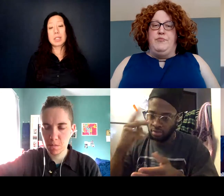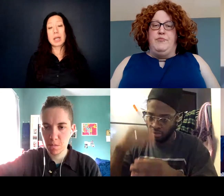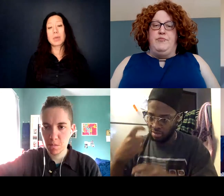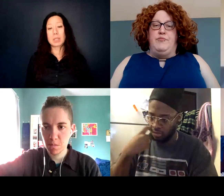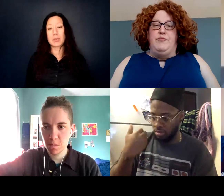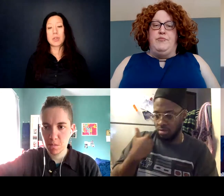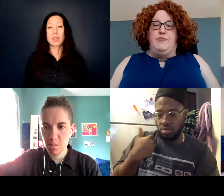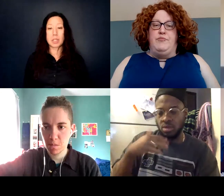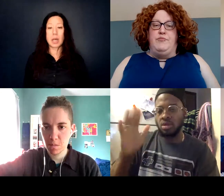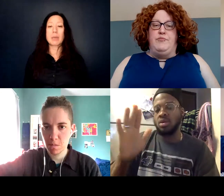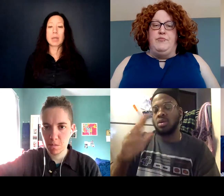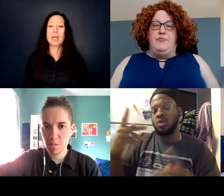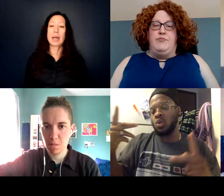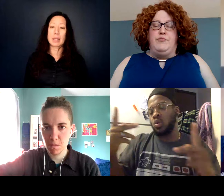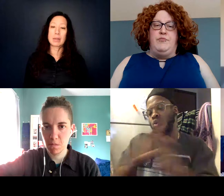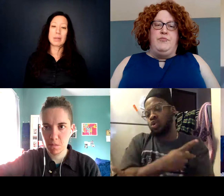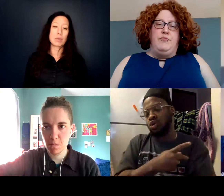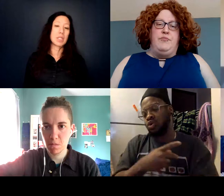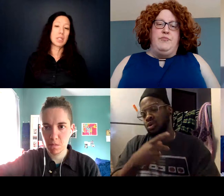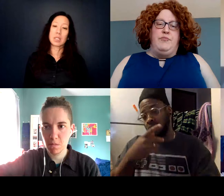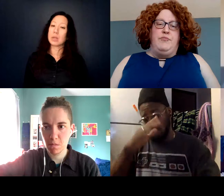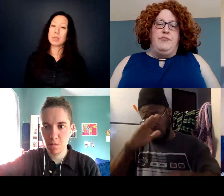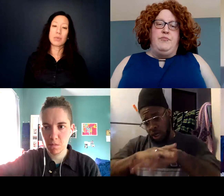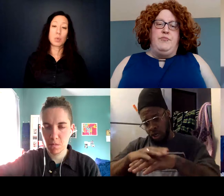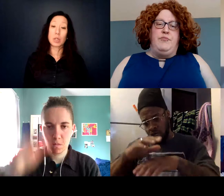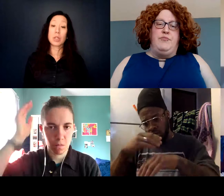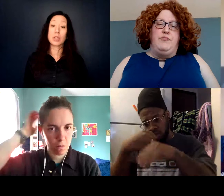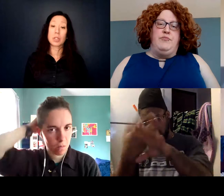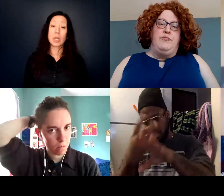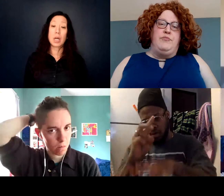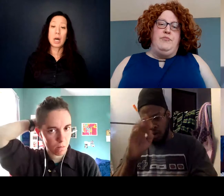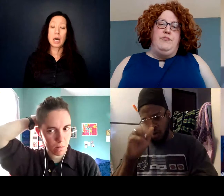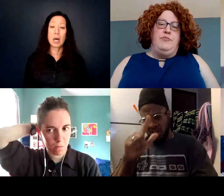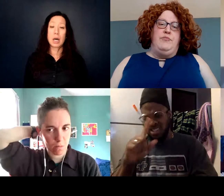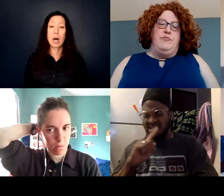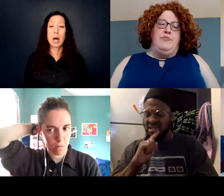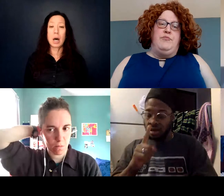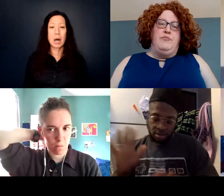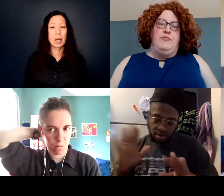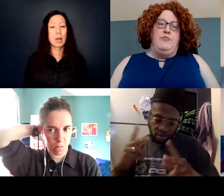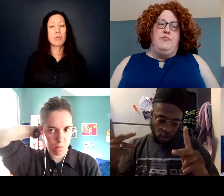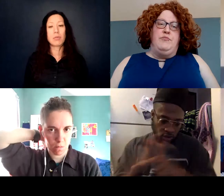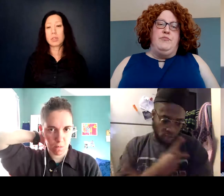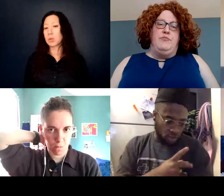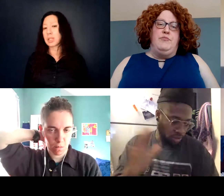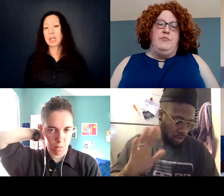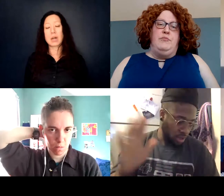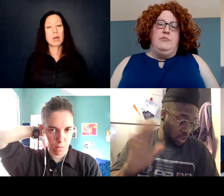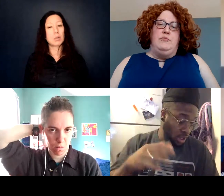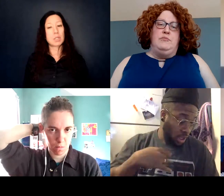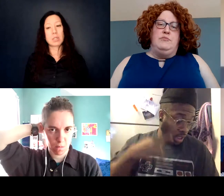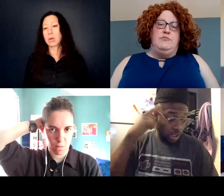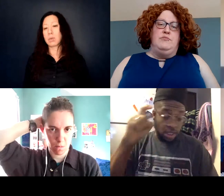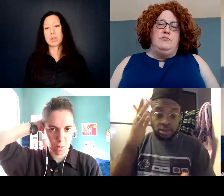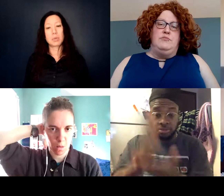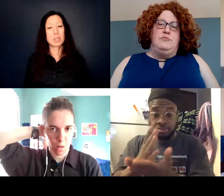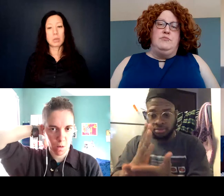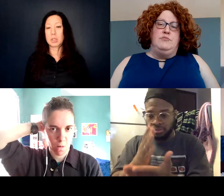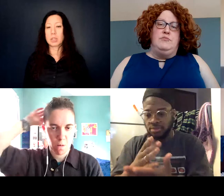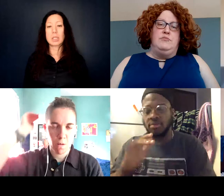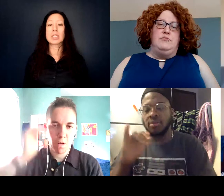And, that wasn't the first time. Again, recently it was even worse. On a virtual thing. Oh, it